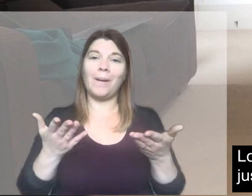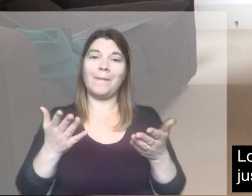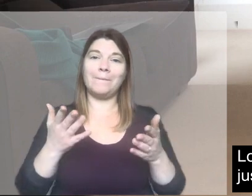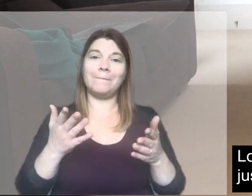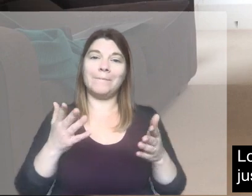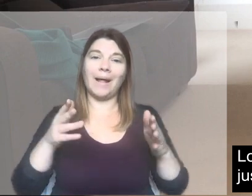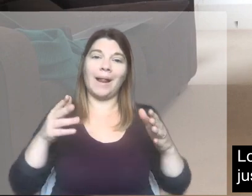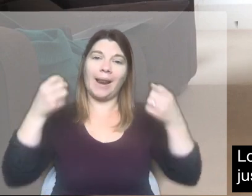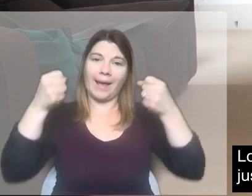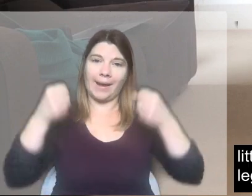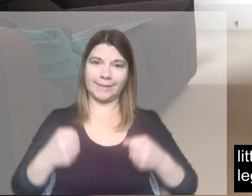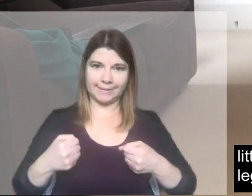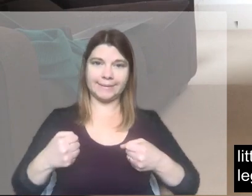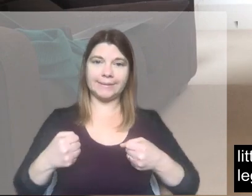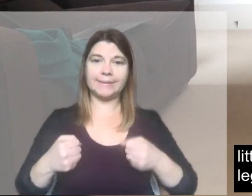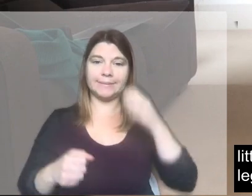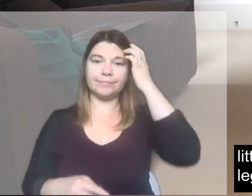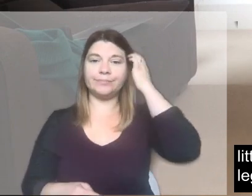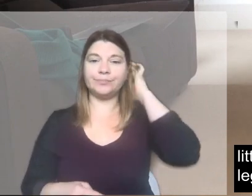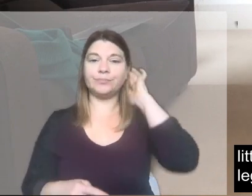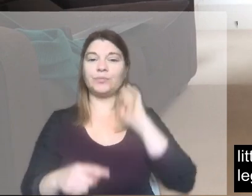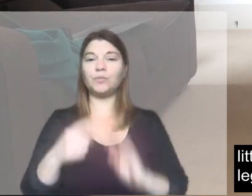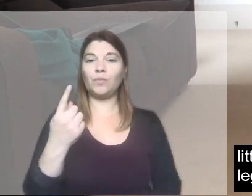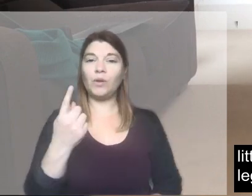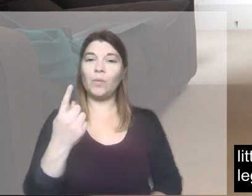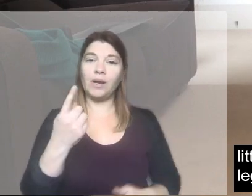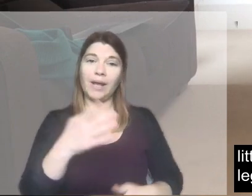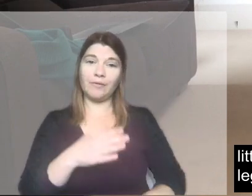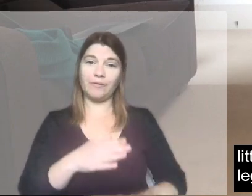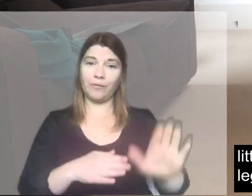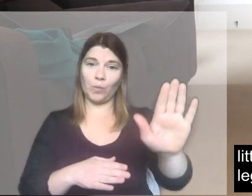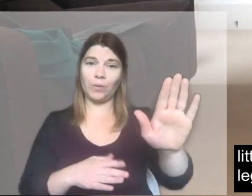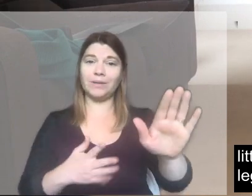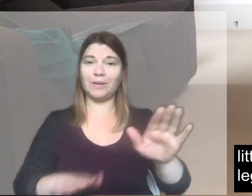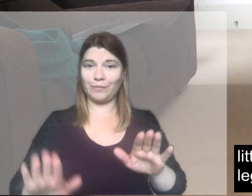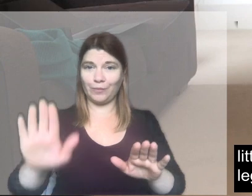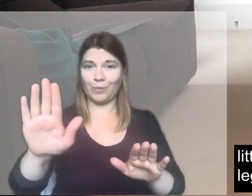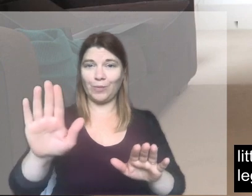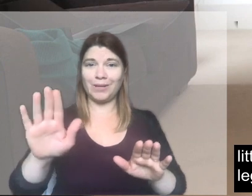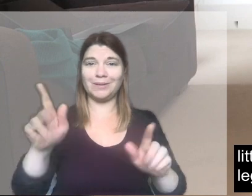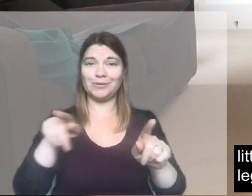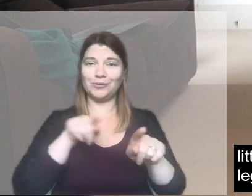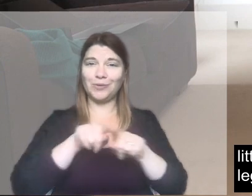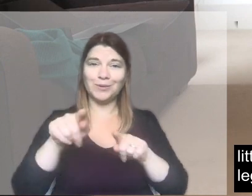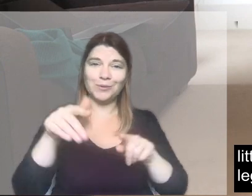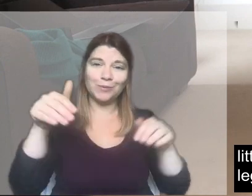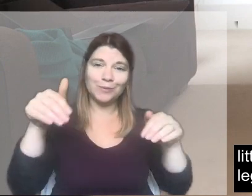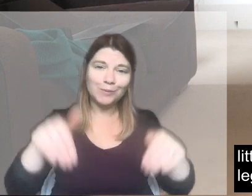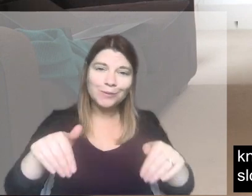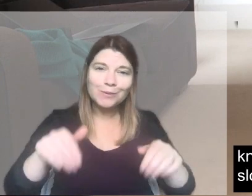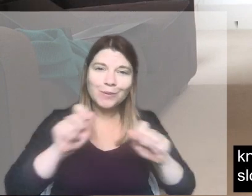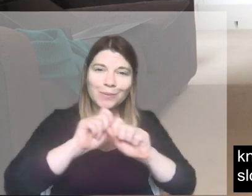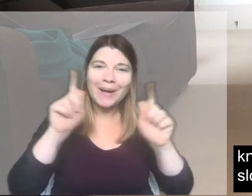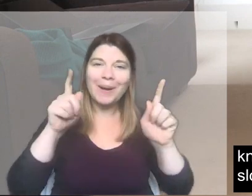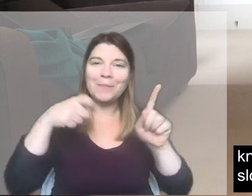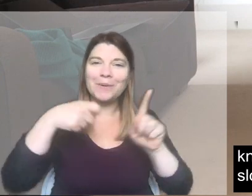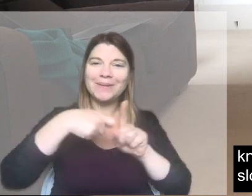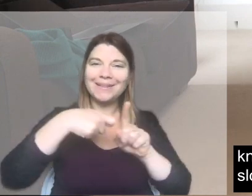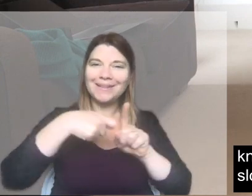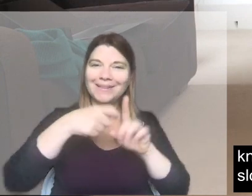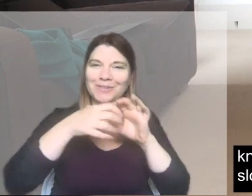move on to warming up our legs a little bit. So we're going to stretch one leg forwards at a time, waking up the knee joint.